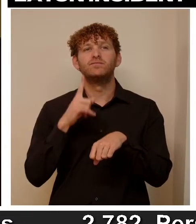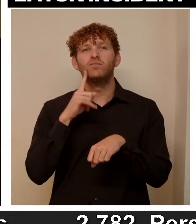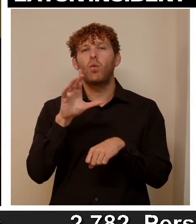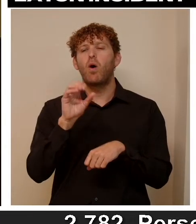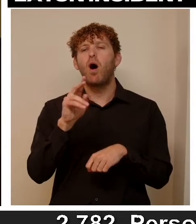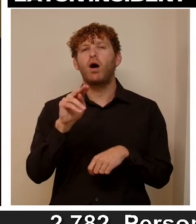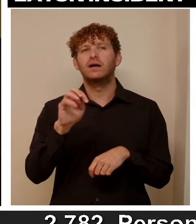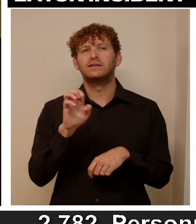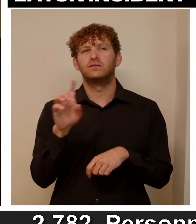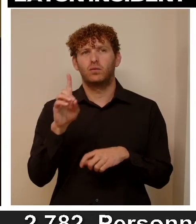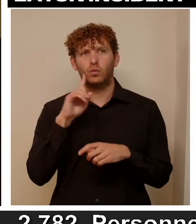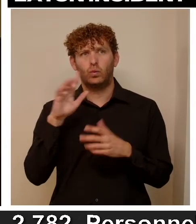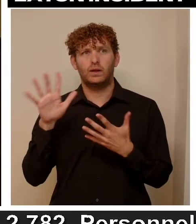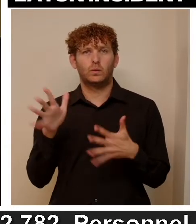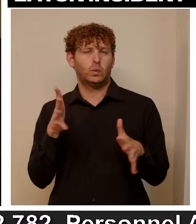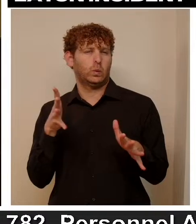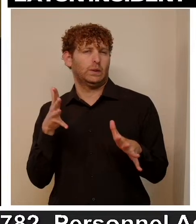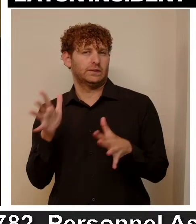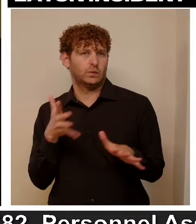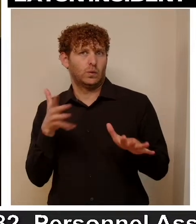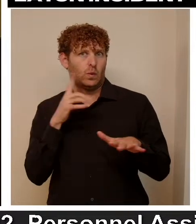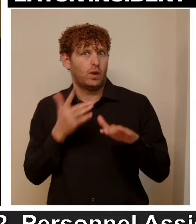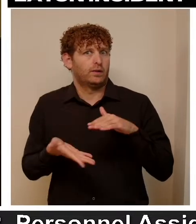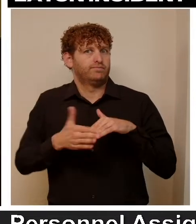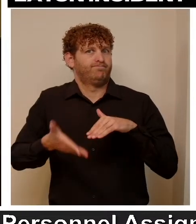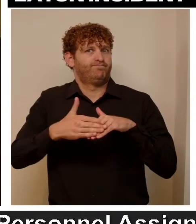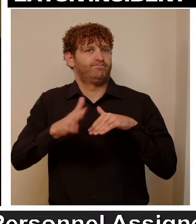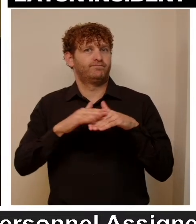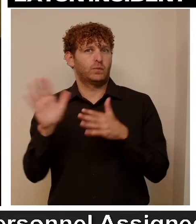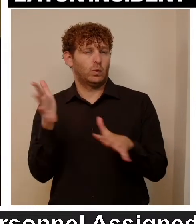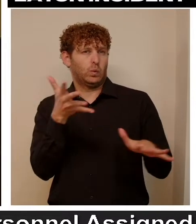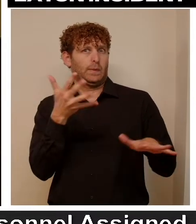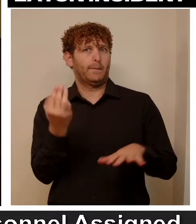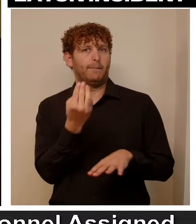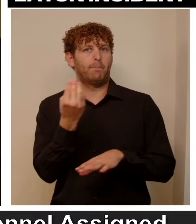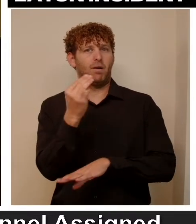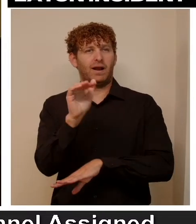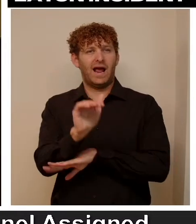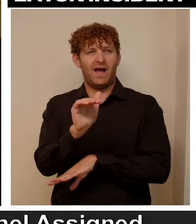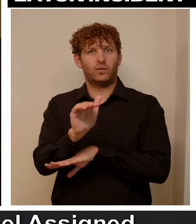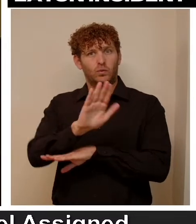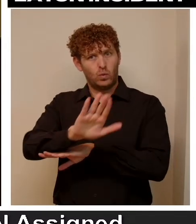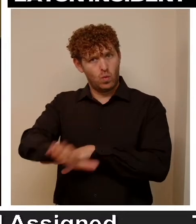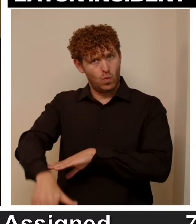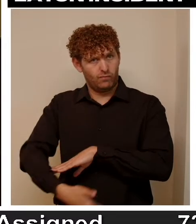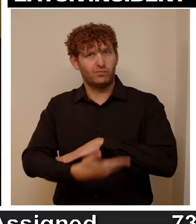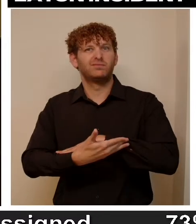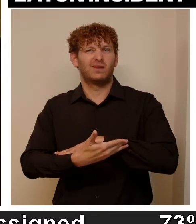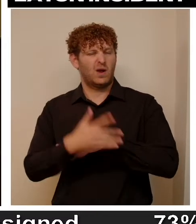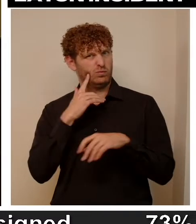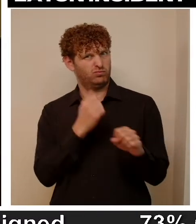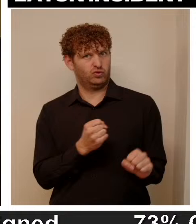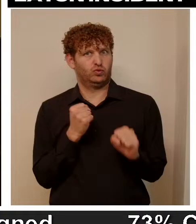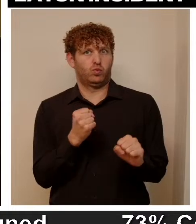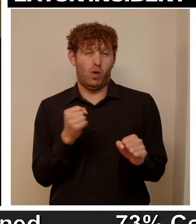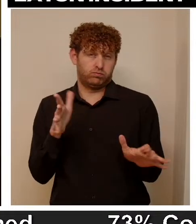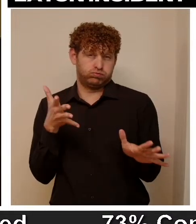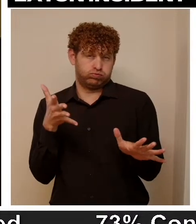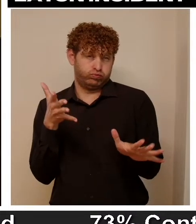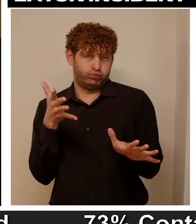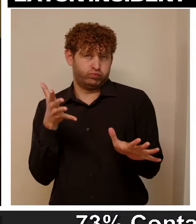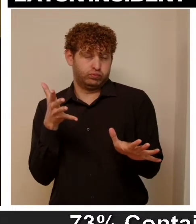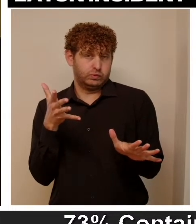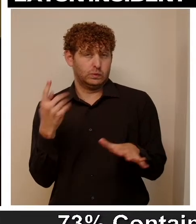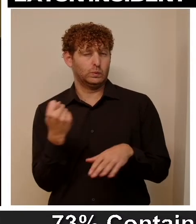ramp up Monday afternoon through the evening, probably strongest overnight and into the early morning